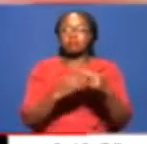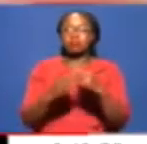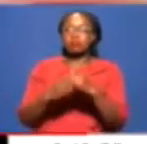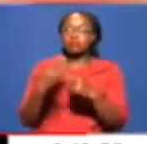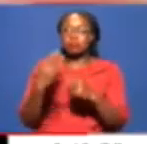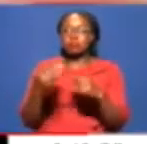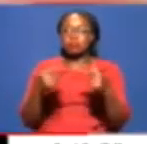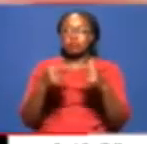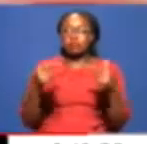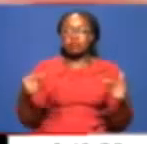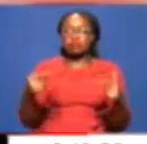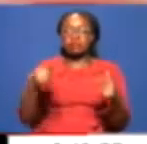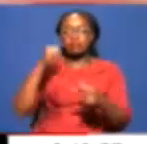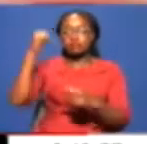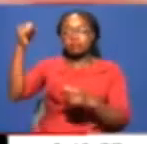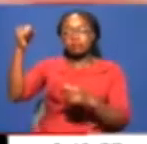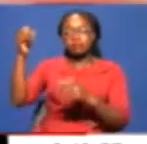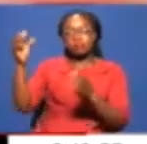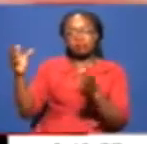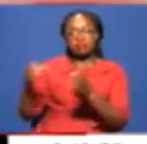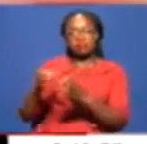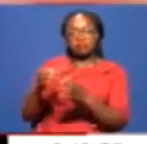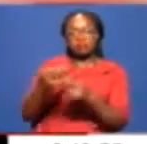opposition political party Safina.